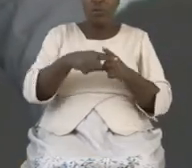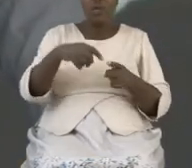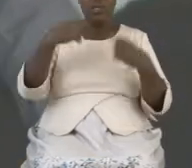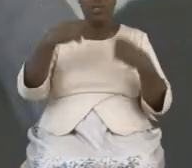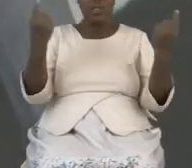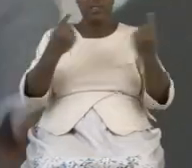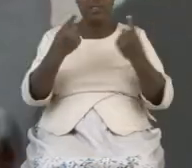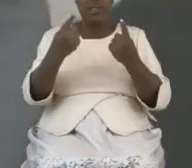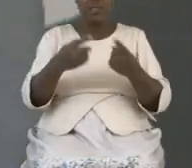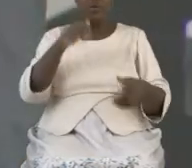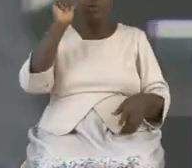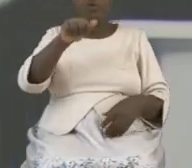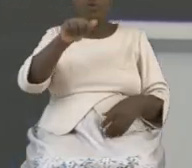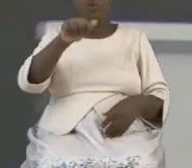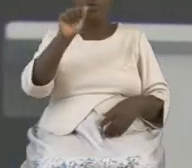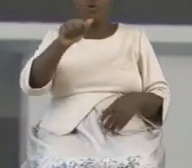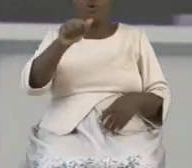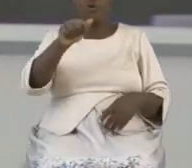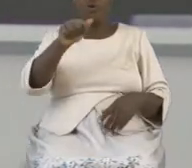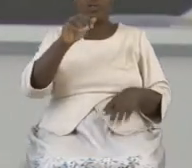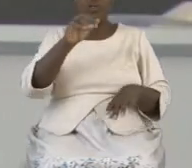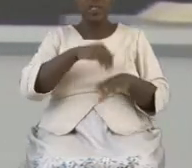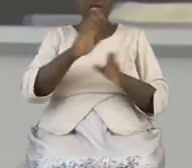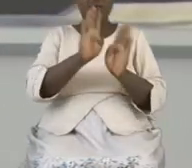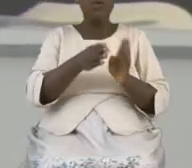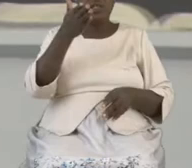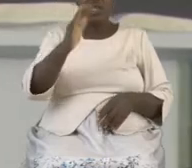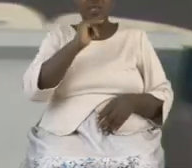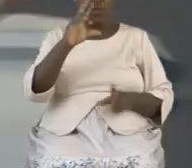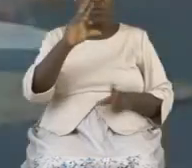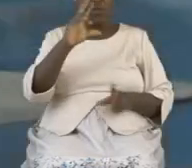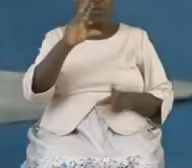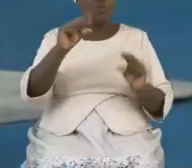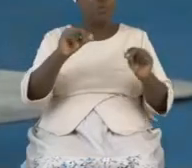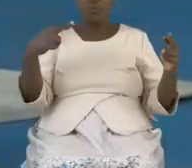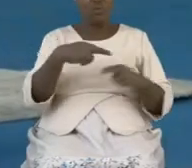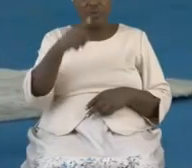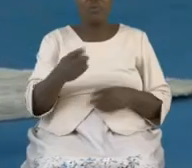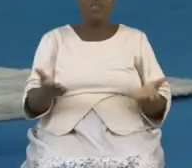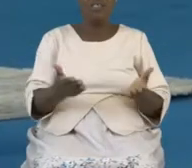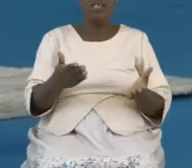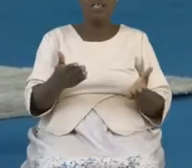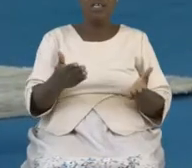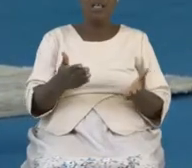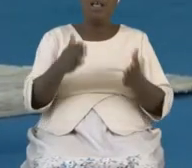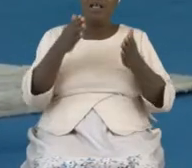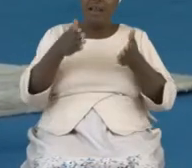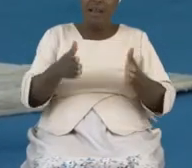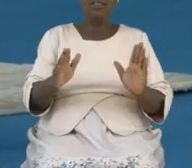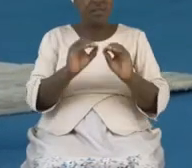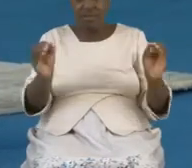for you here. Let not sin of any